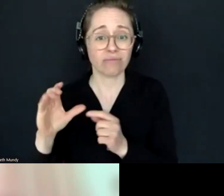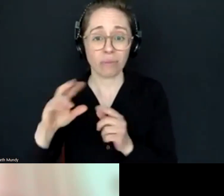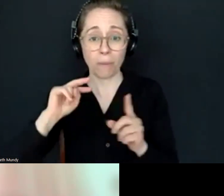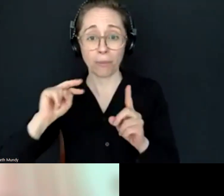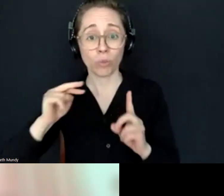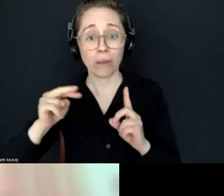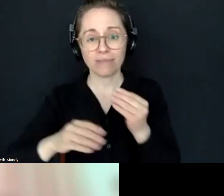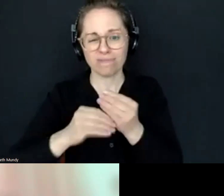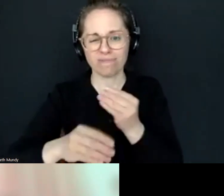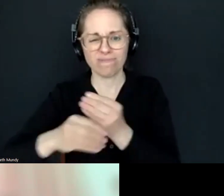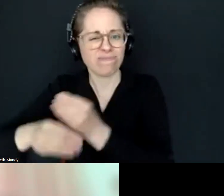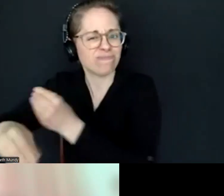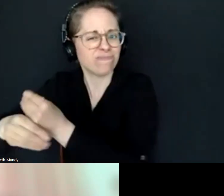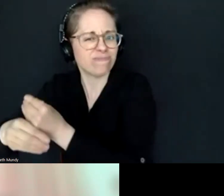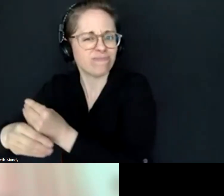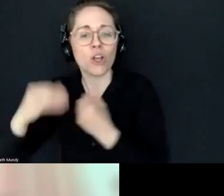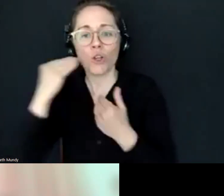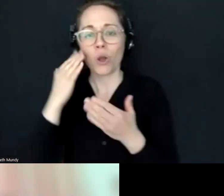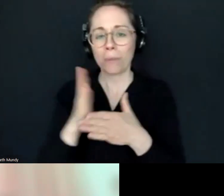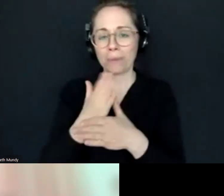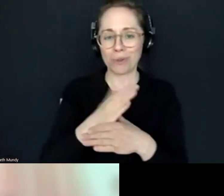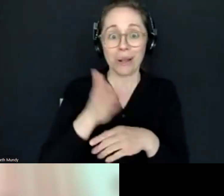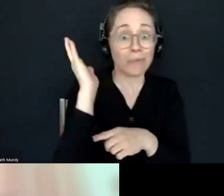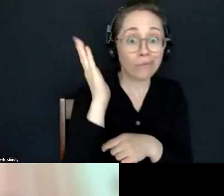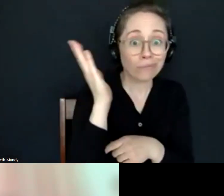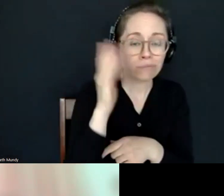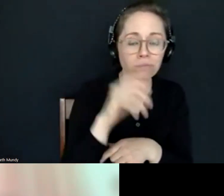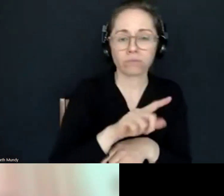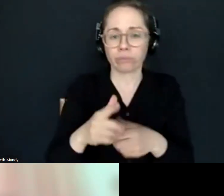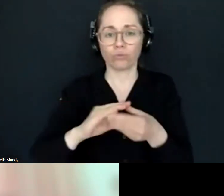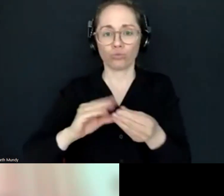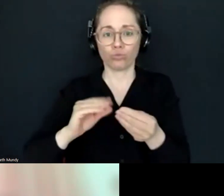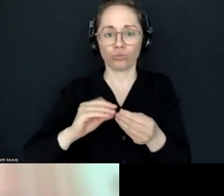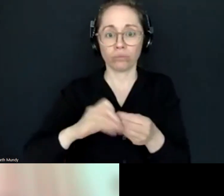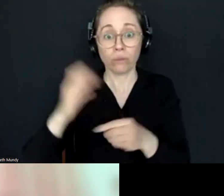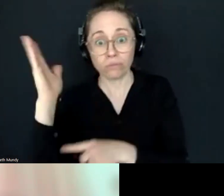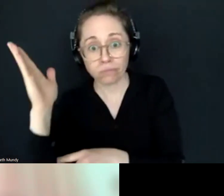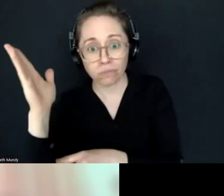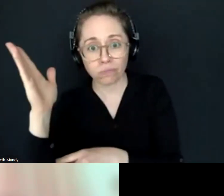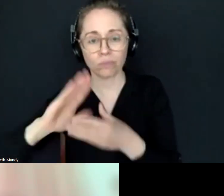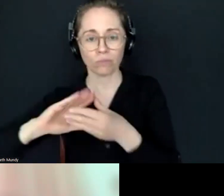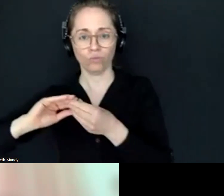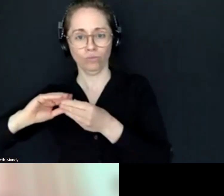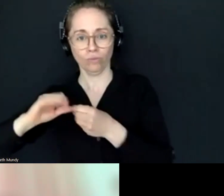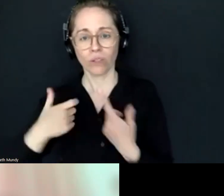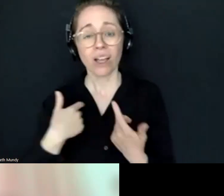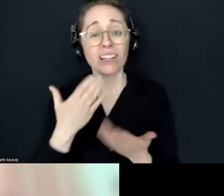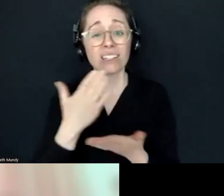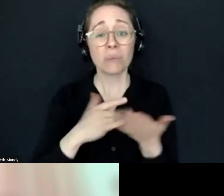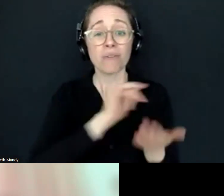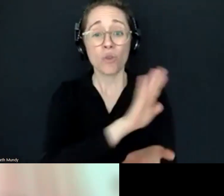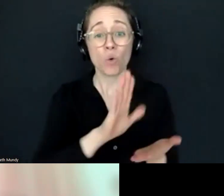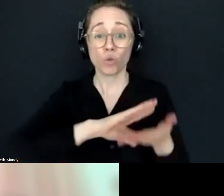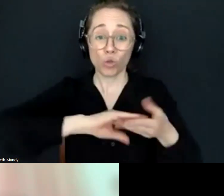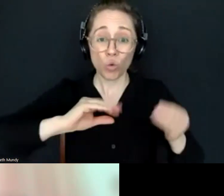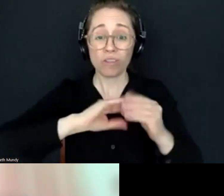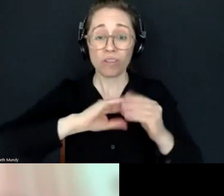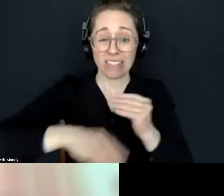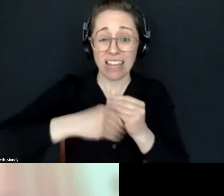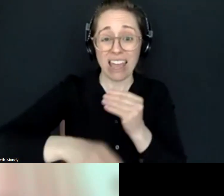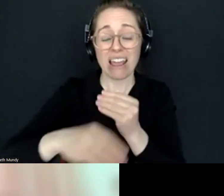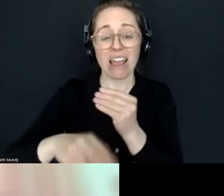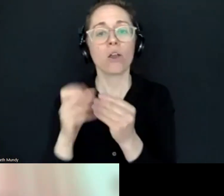between talks. I just think that richness of some of those stories will enhance the Cal